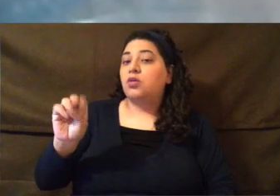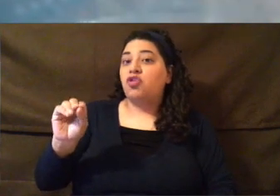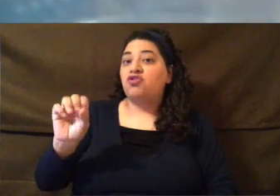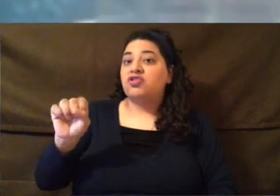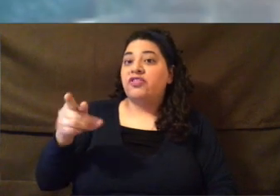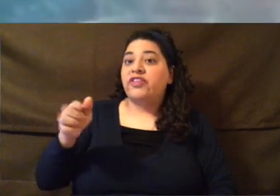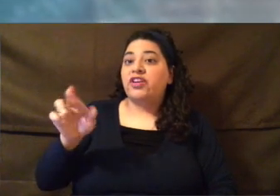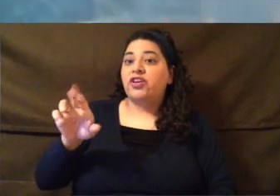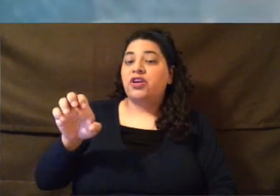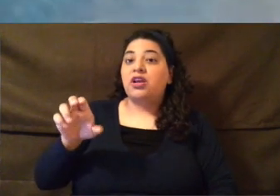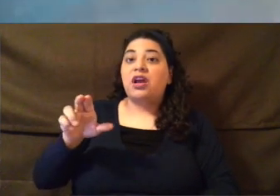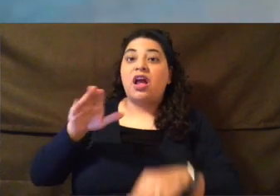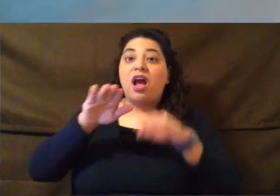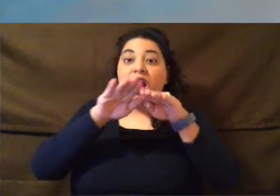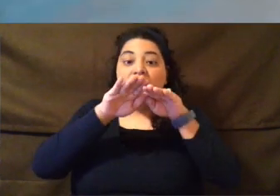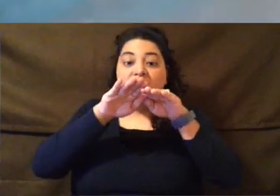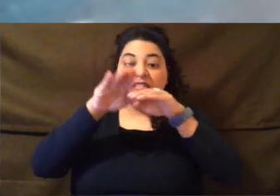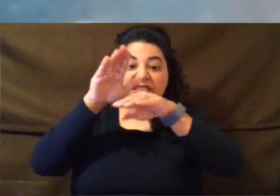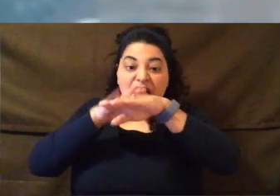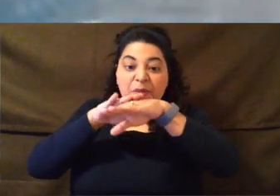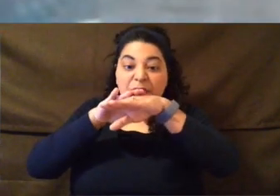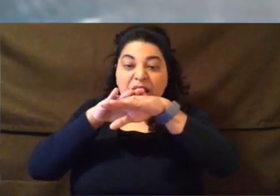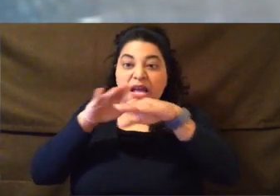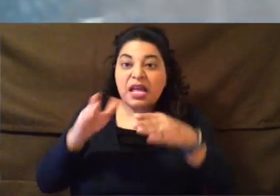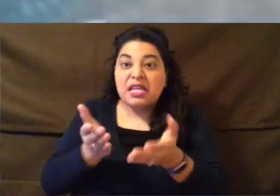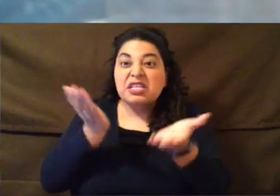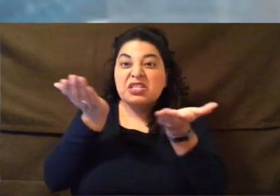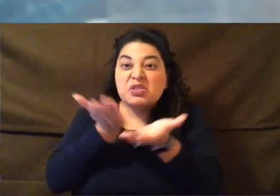over your land.